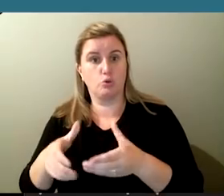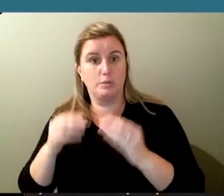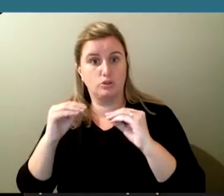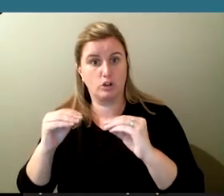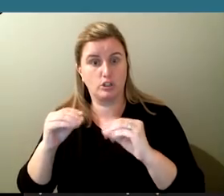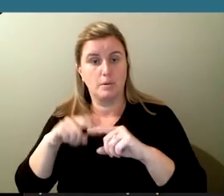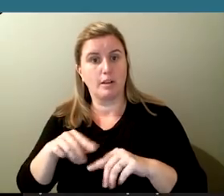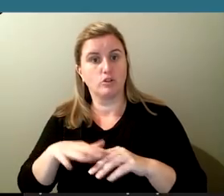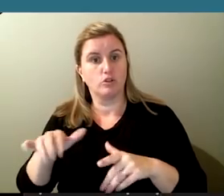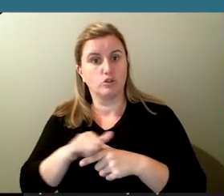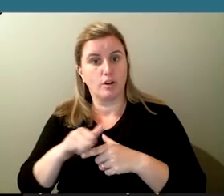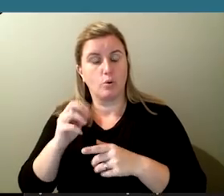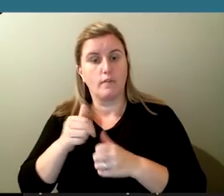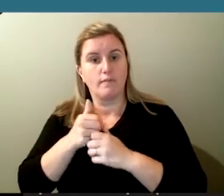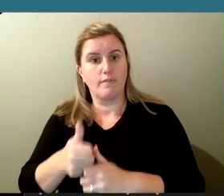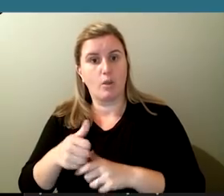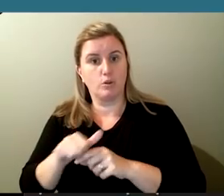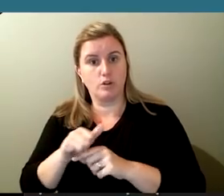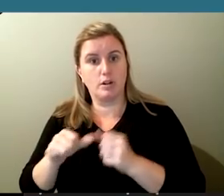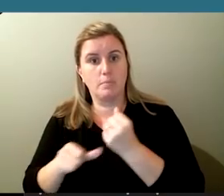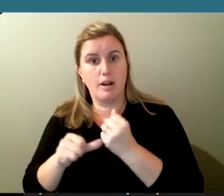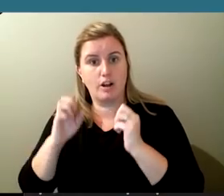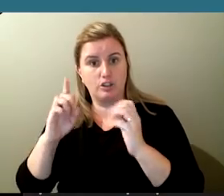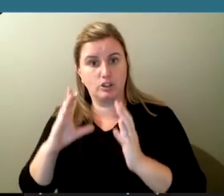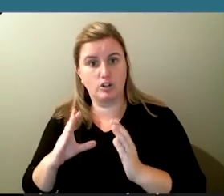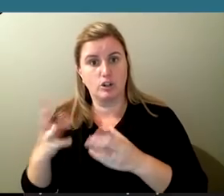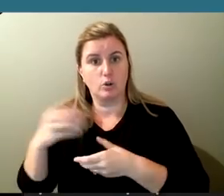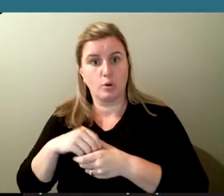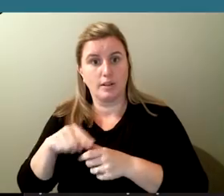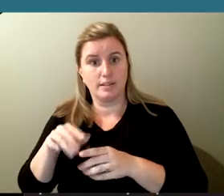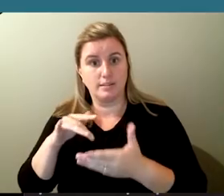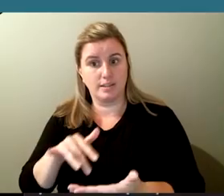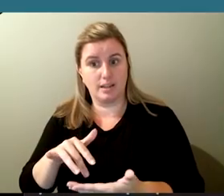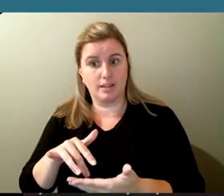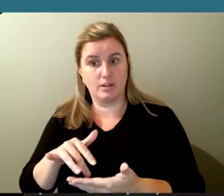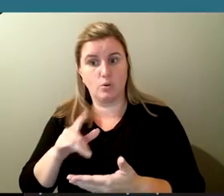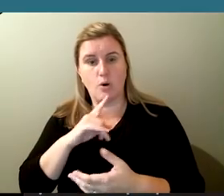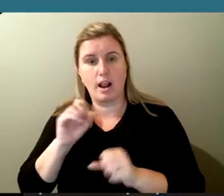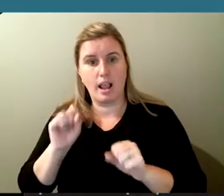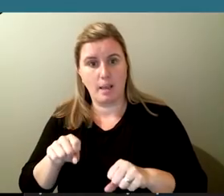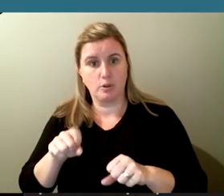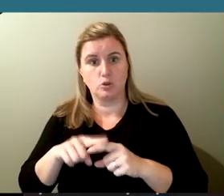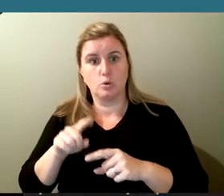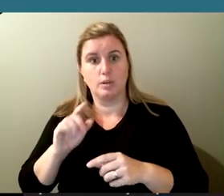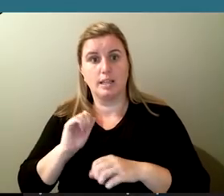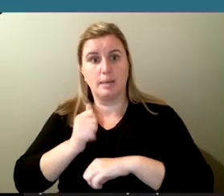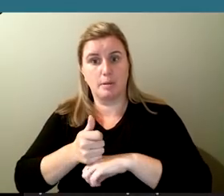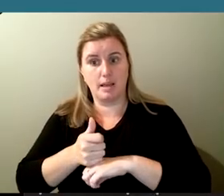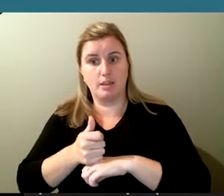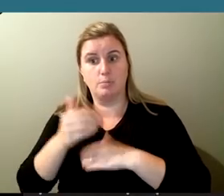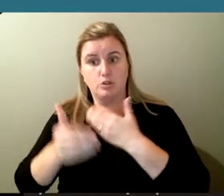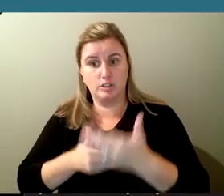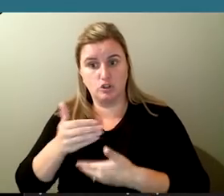on this training or following this training, paraeducators included in this study were able to implement